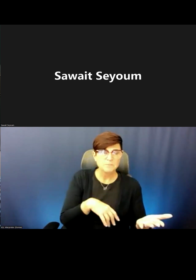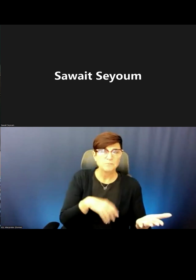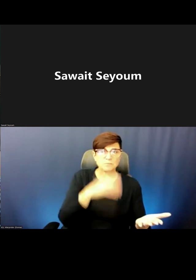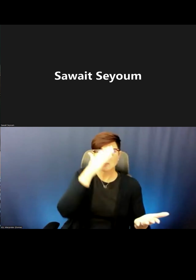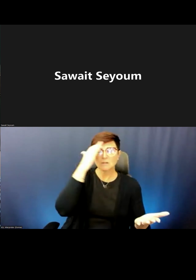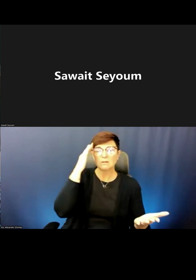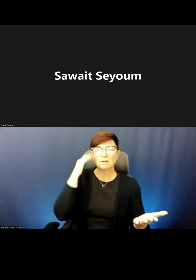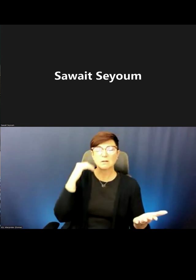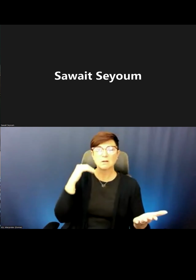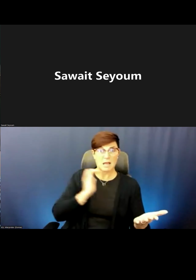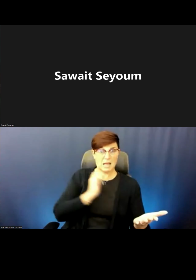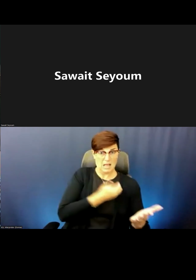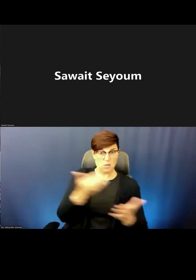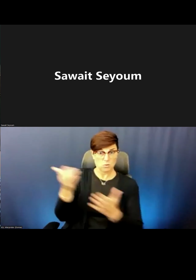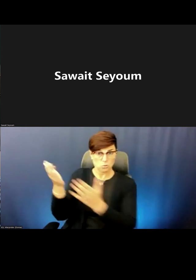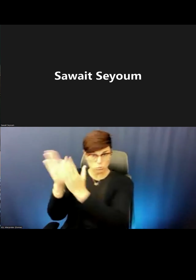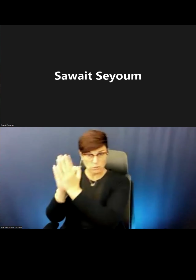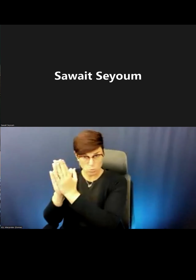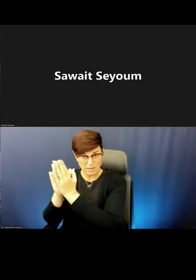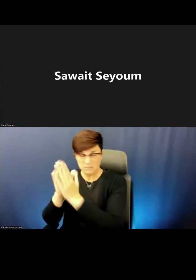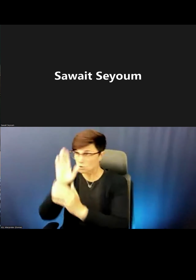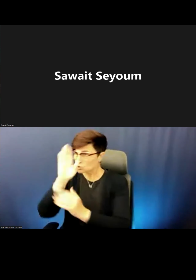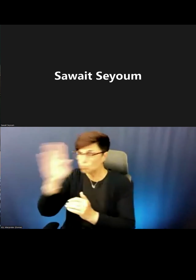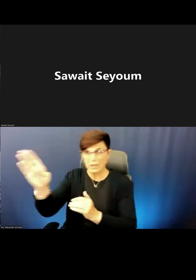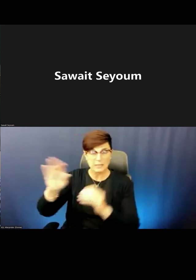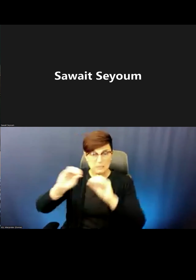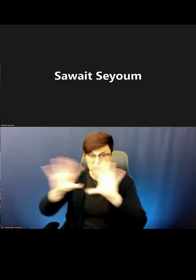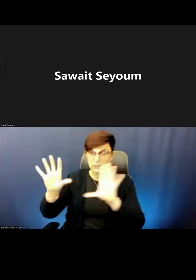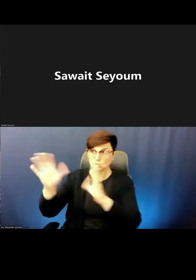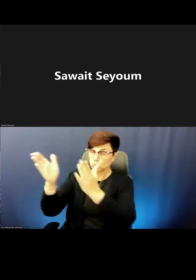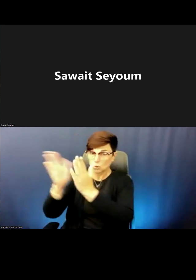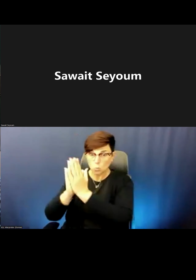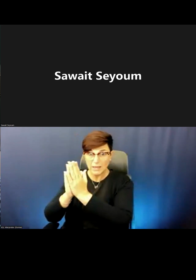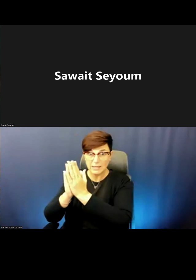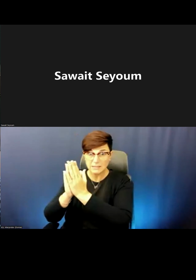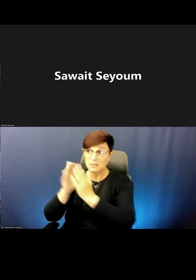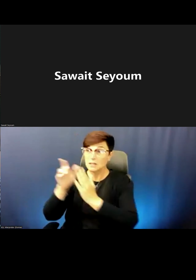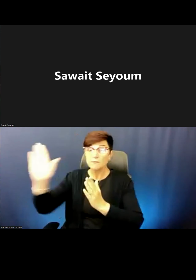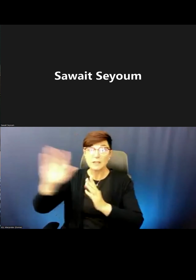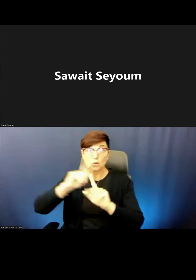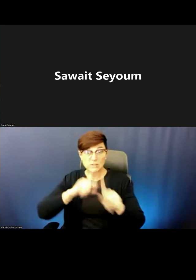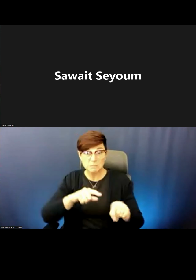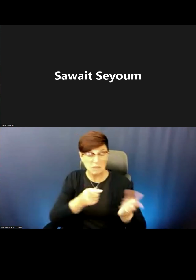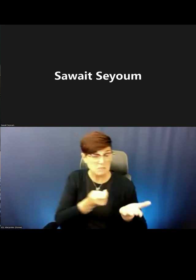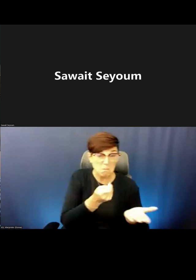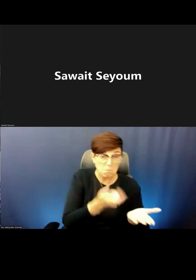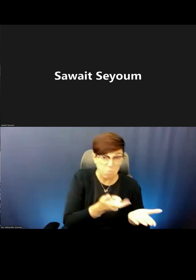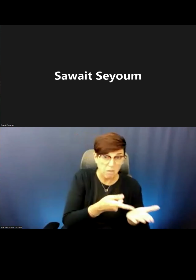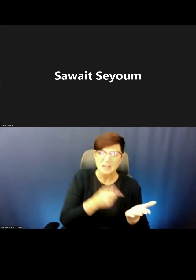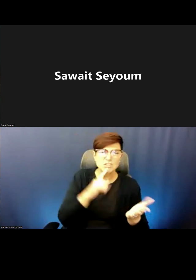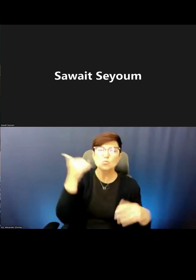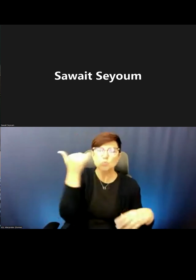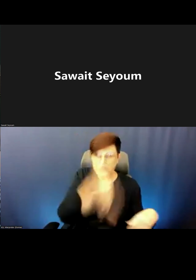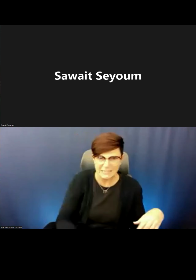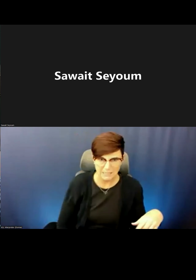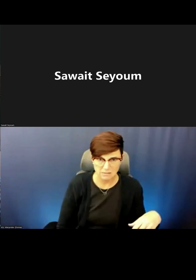It's it's ridiculous that even